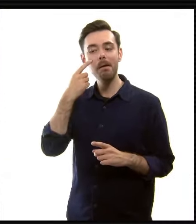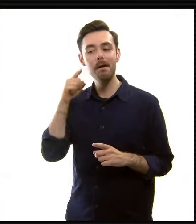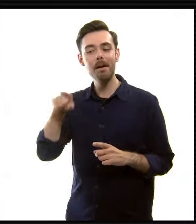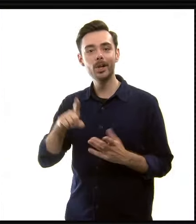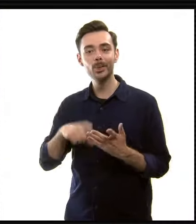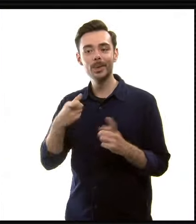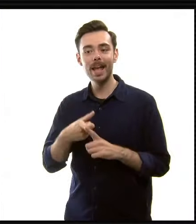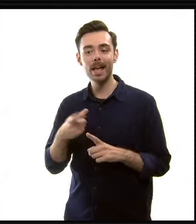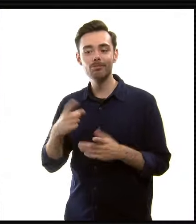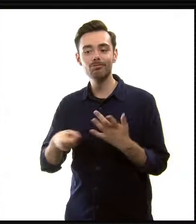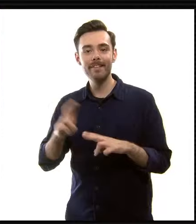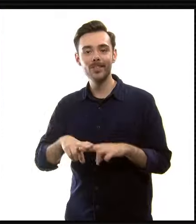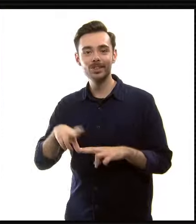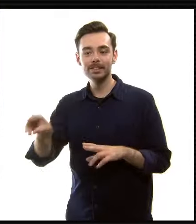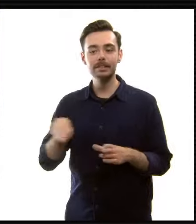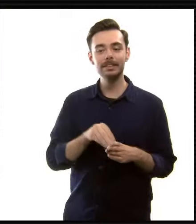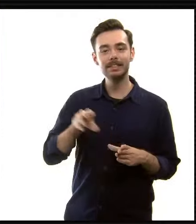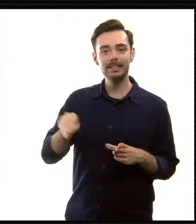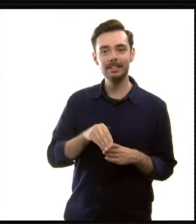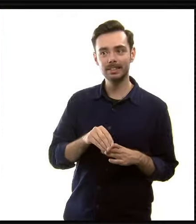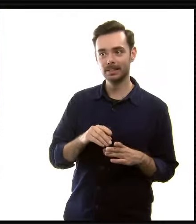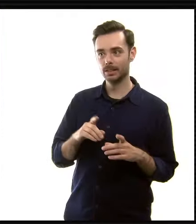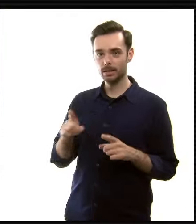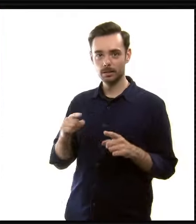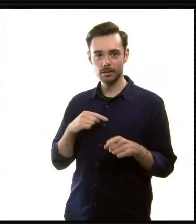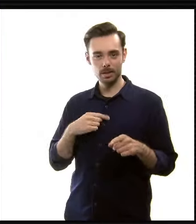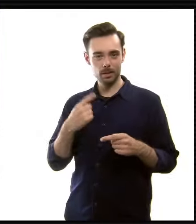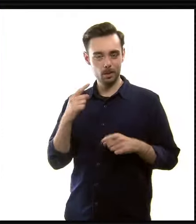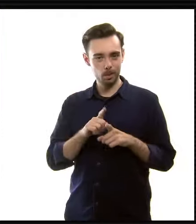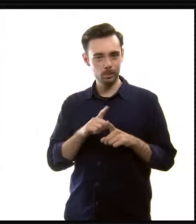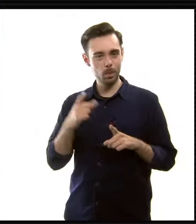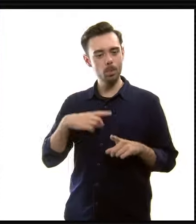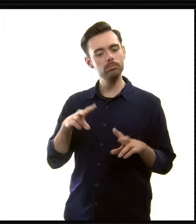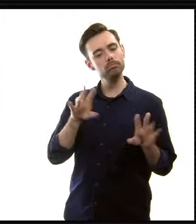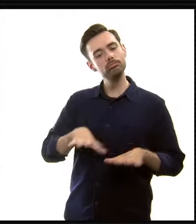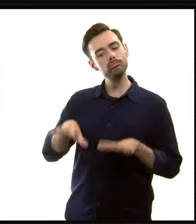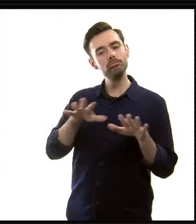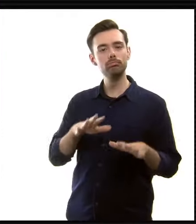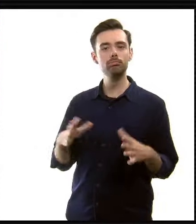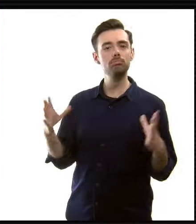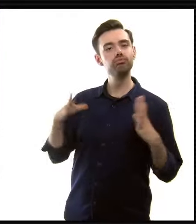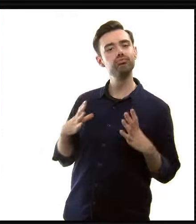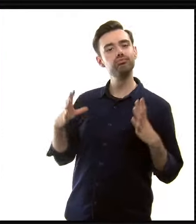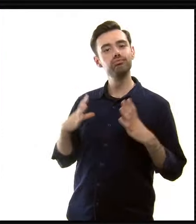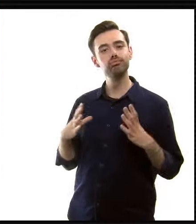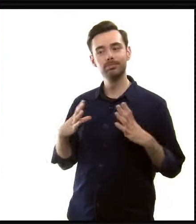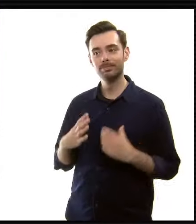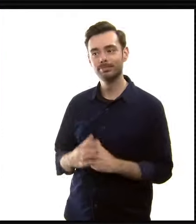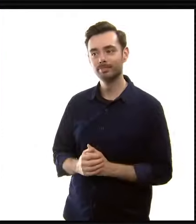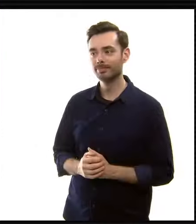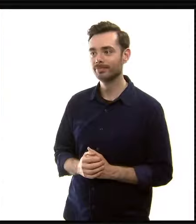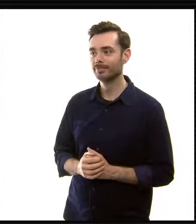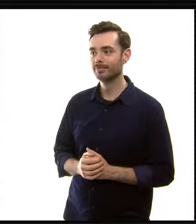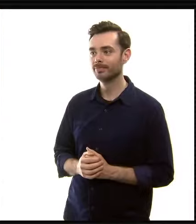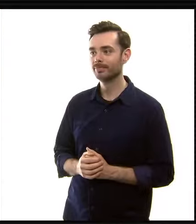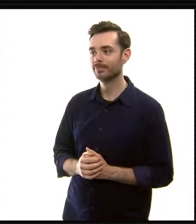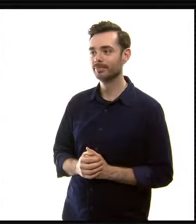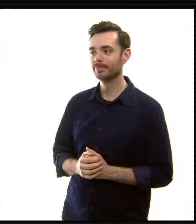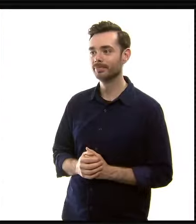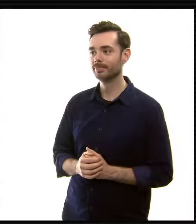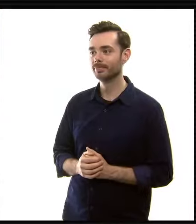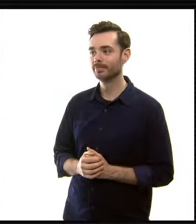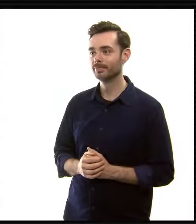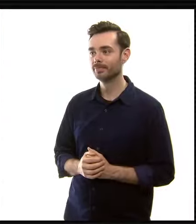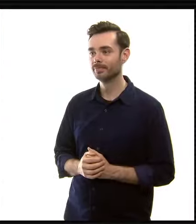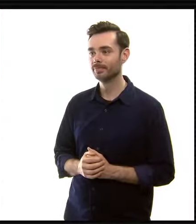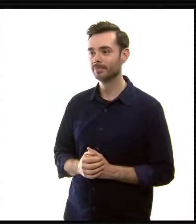to do some micro scale, trying to create a laid-back environment, part of the story. Sounds great. How's Denmark doing over there? Yeah, so Frederick and Magnus,